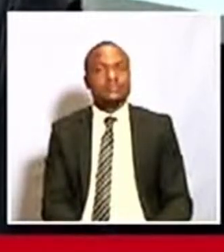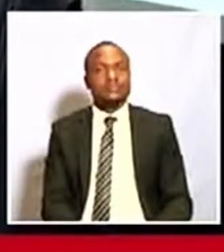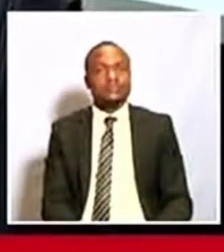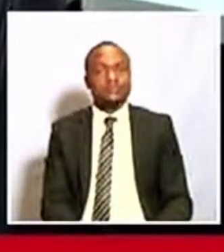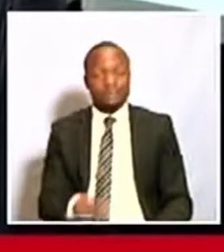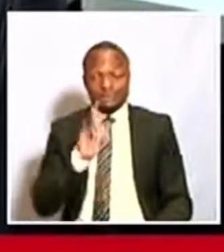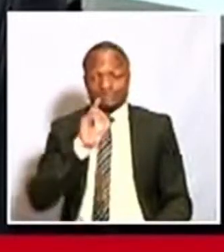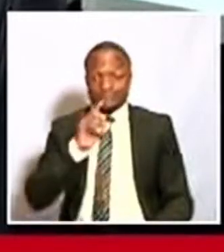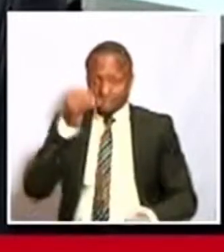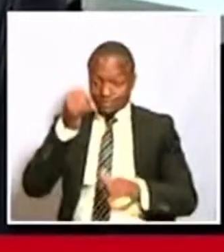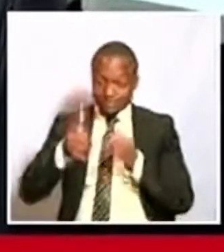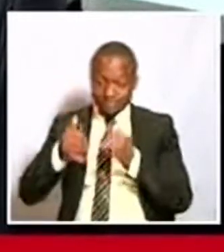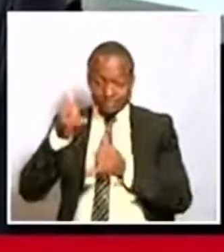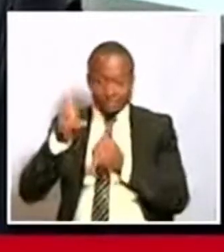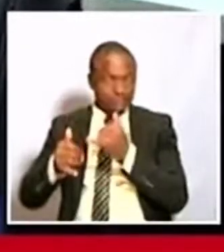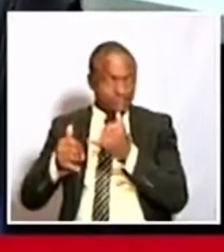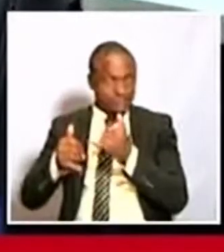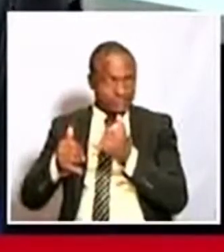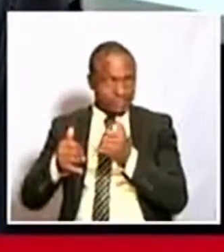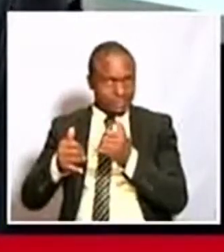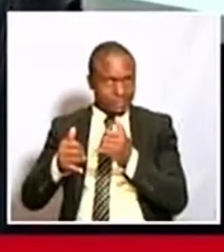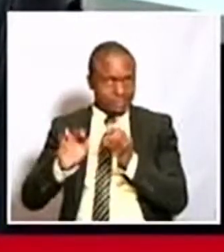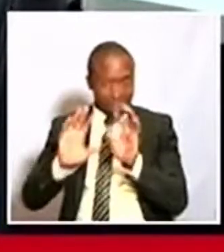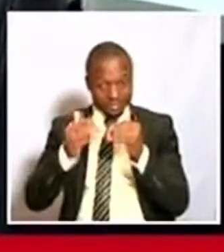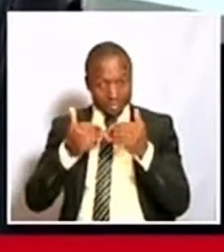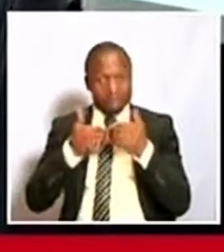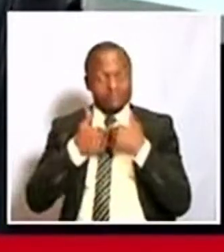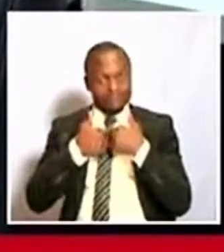the last, yeah, where we have